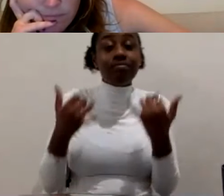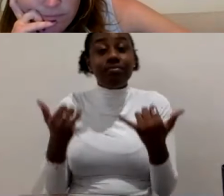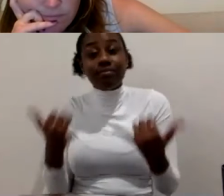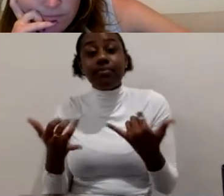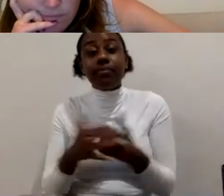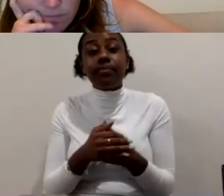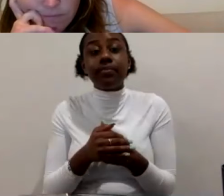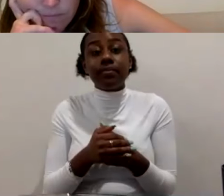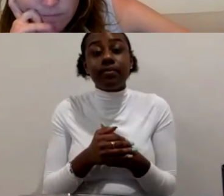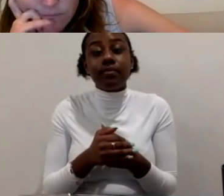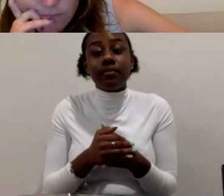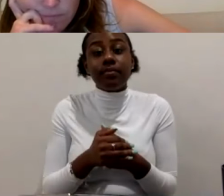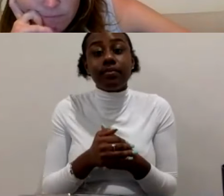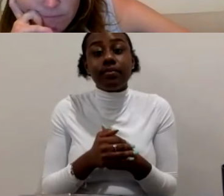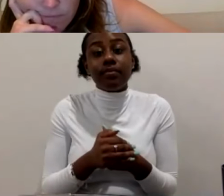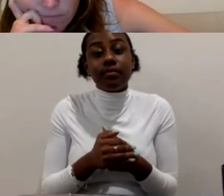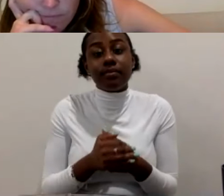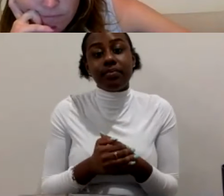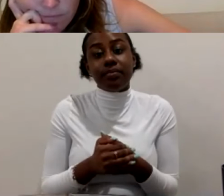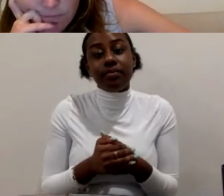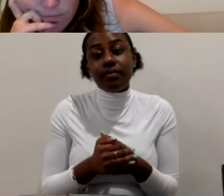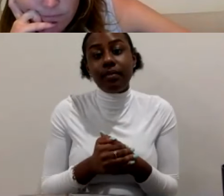Mm-hmm. Yeah, absolutely.